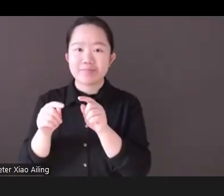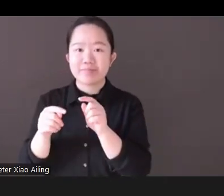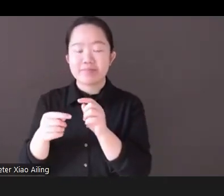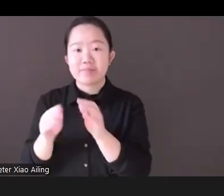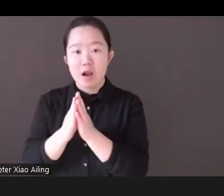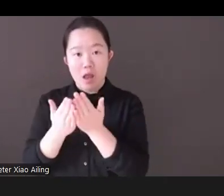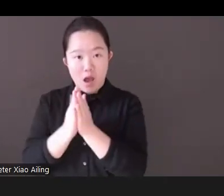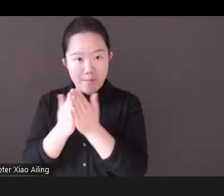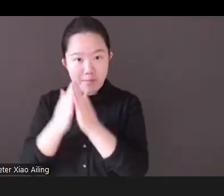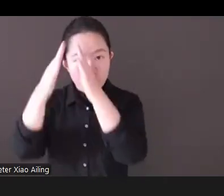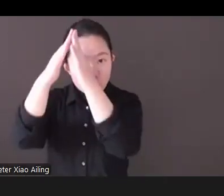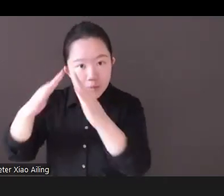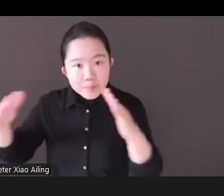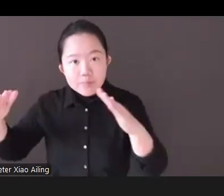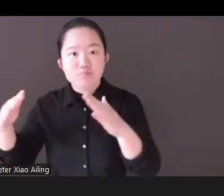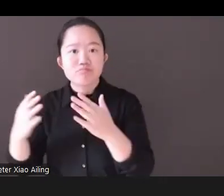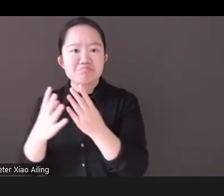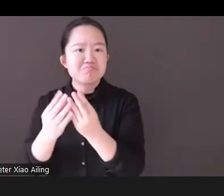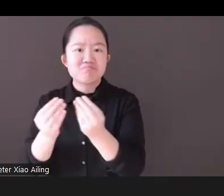Lithuanian law on accessibility